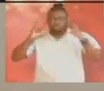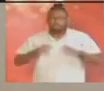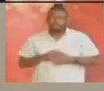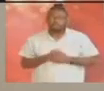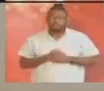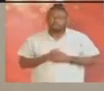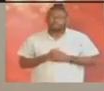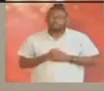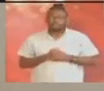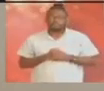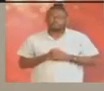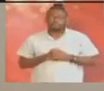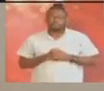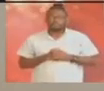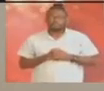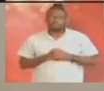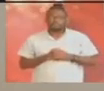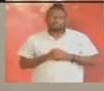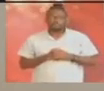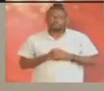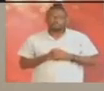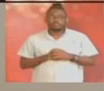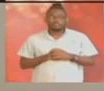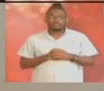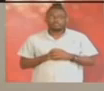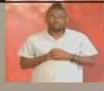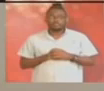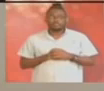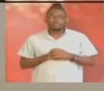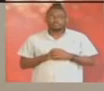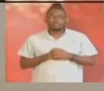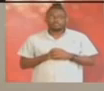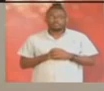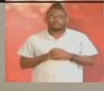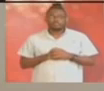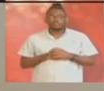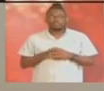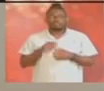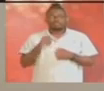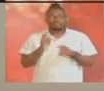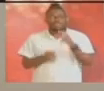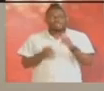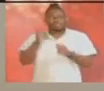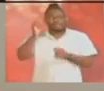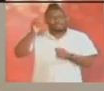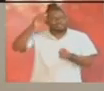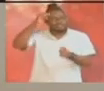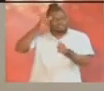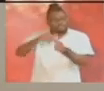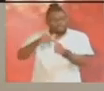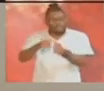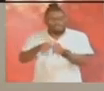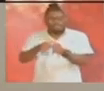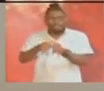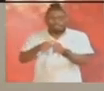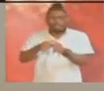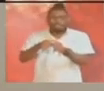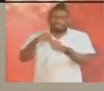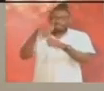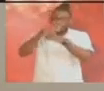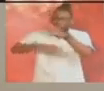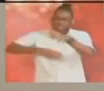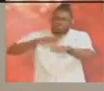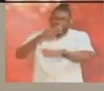Trinidad and Tobago, and really the world, we're in a pandemic. to get